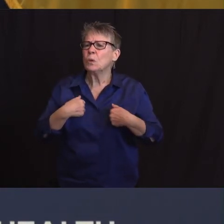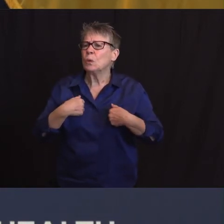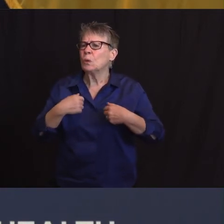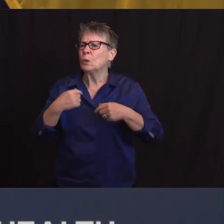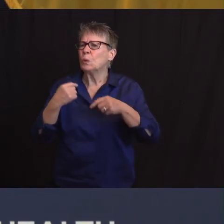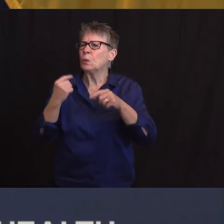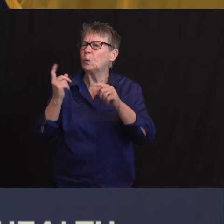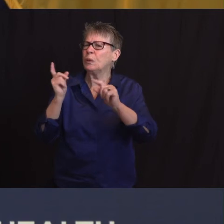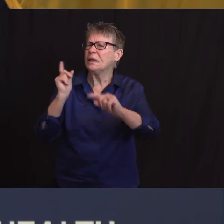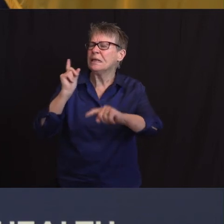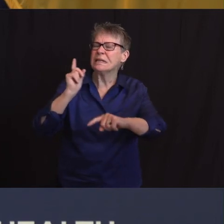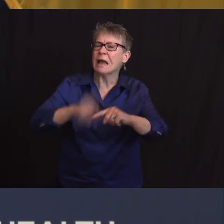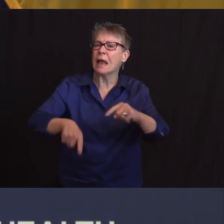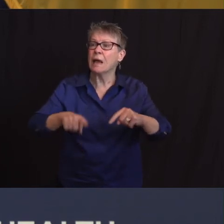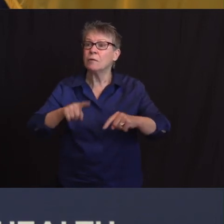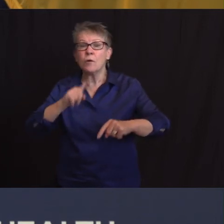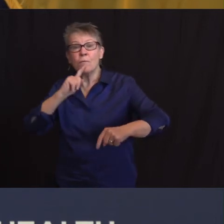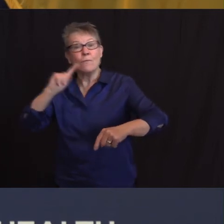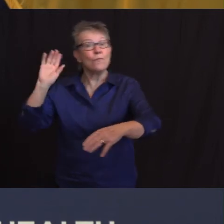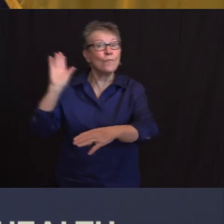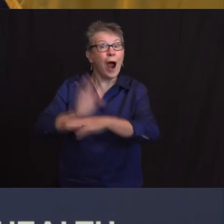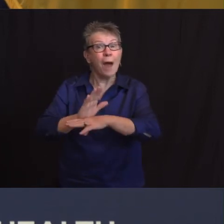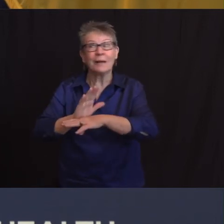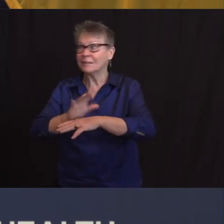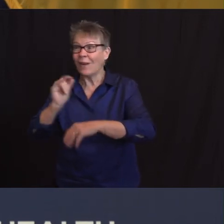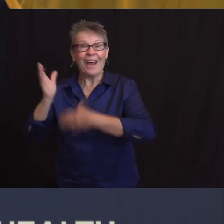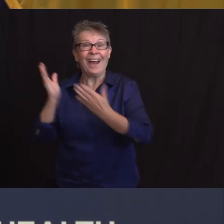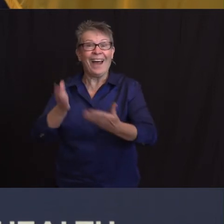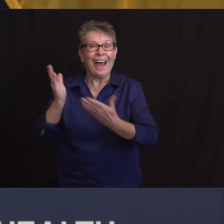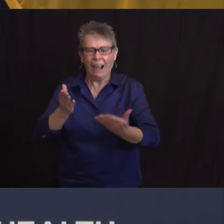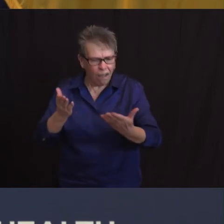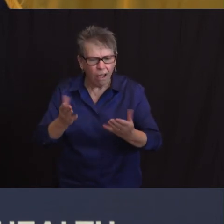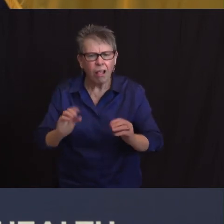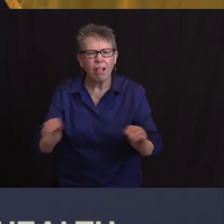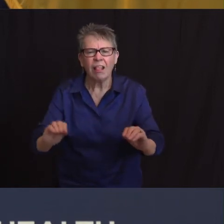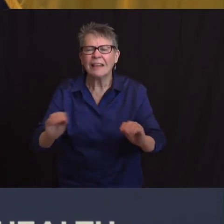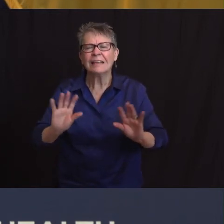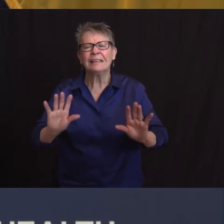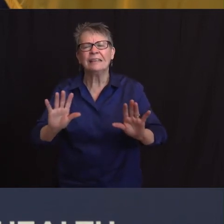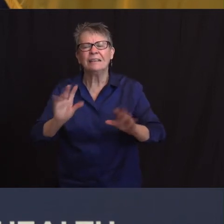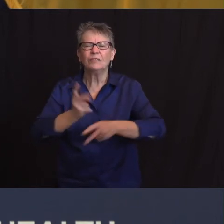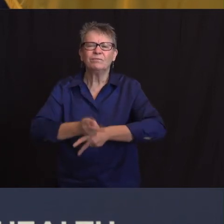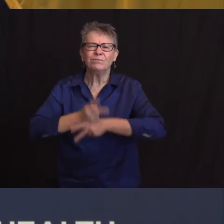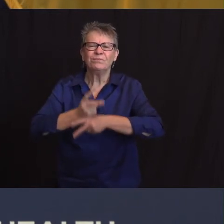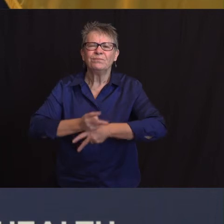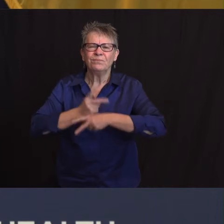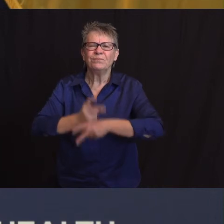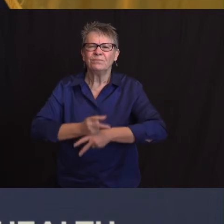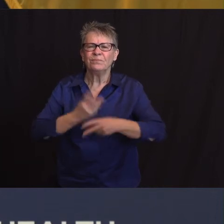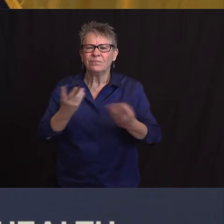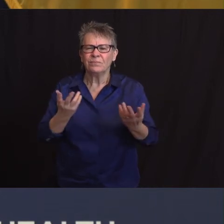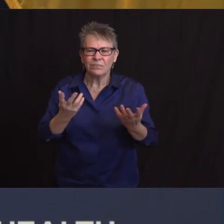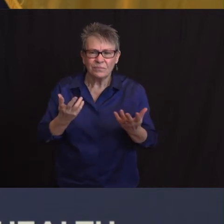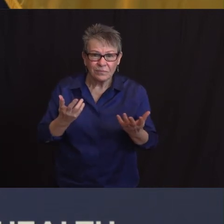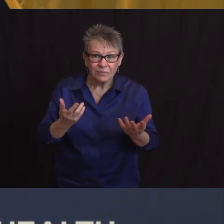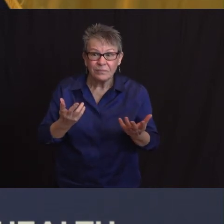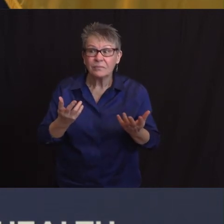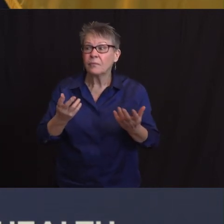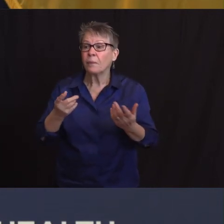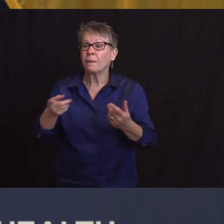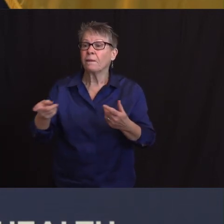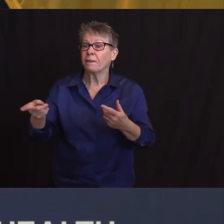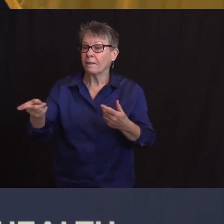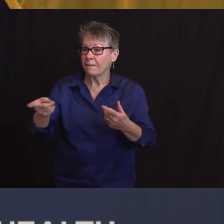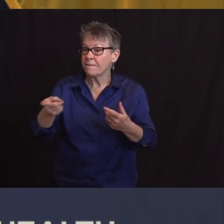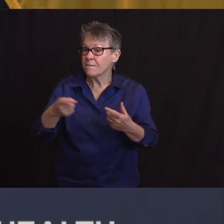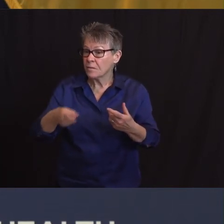It's not the only reason that we can more broadly open our schools, but it's a big step in the right direction in that regard. So